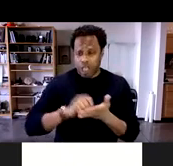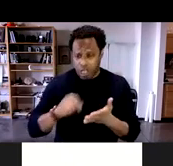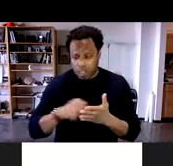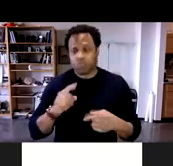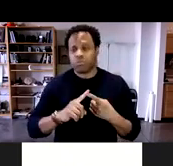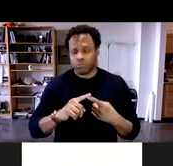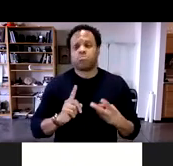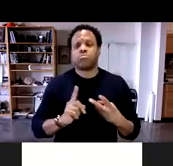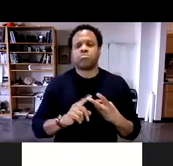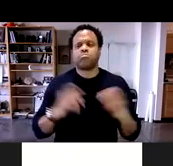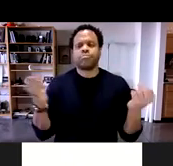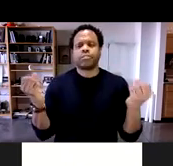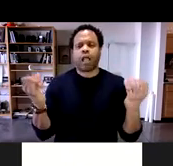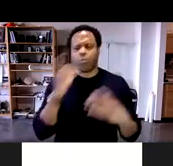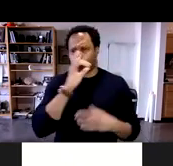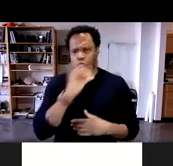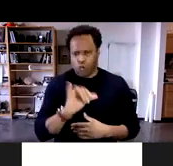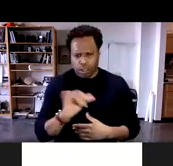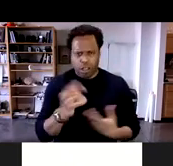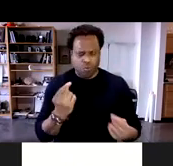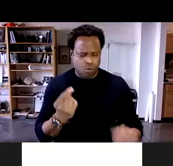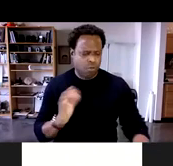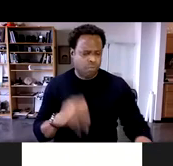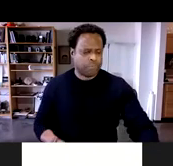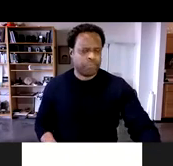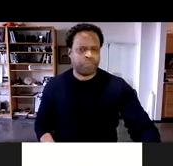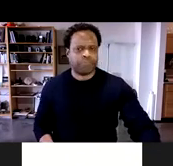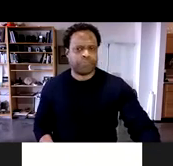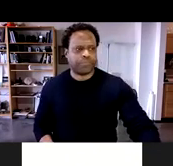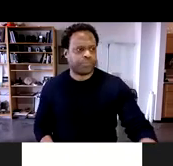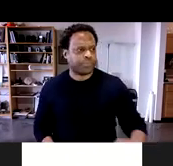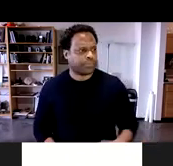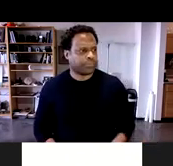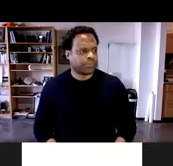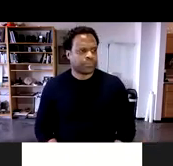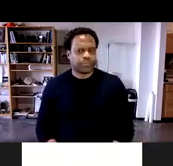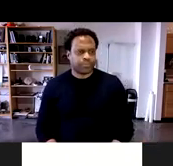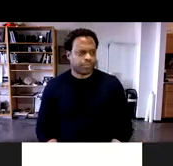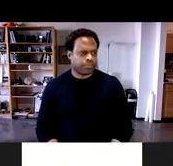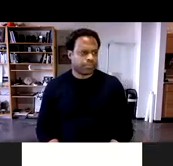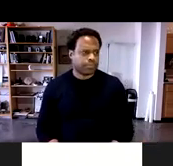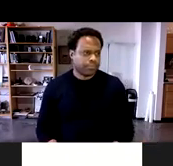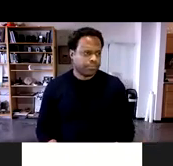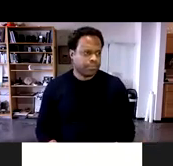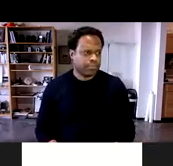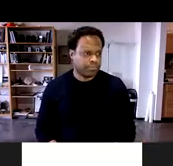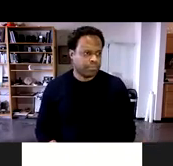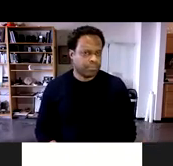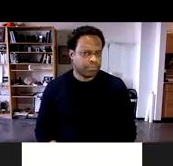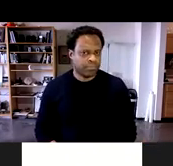So I actually have written an ASL sentence. If I signed it, this is what it would look